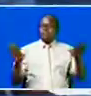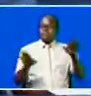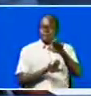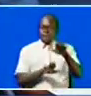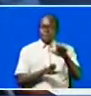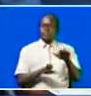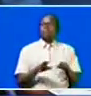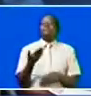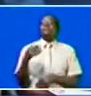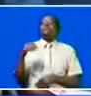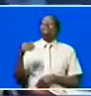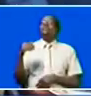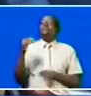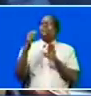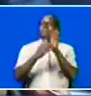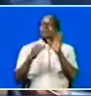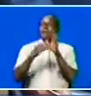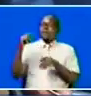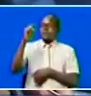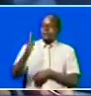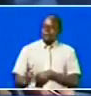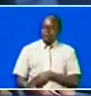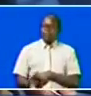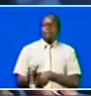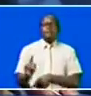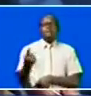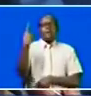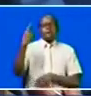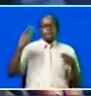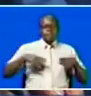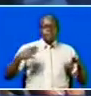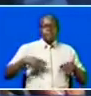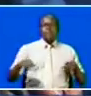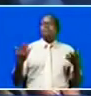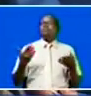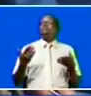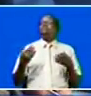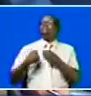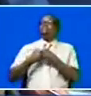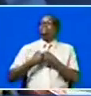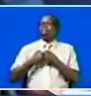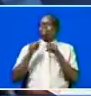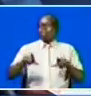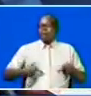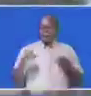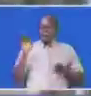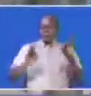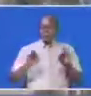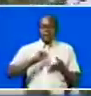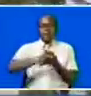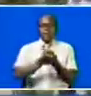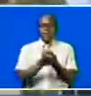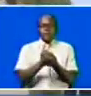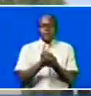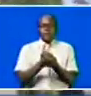huyu. Machakos Governor Dr. Alfred Mutua was one of the first people to raise the challenge on a lifestyle audit. And